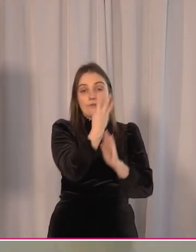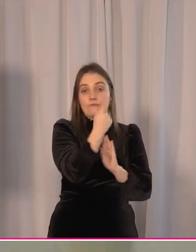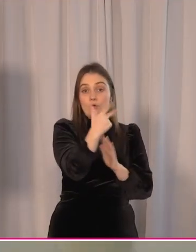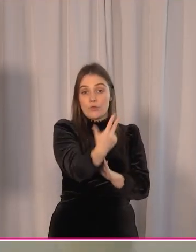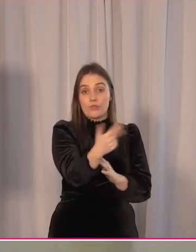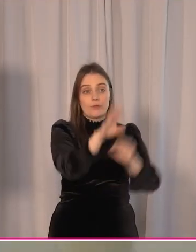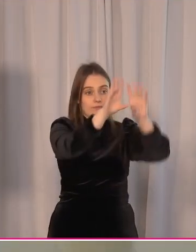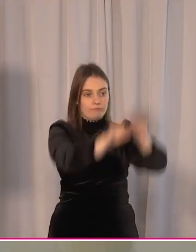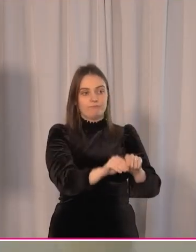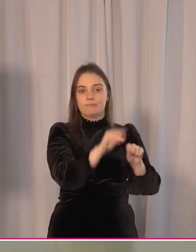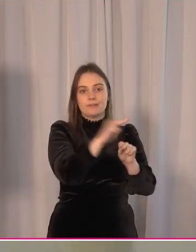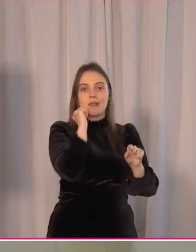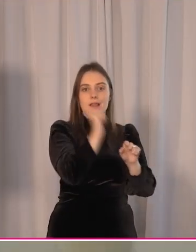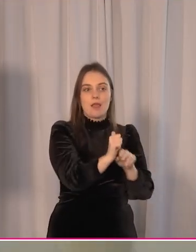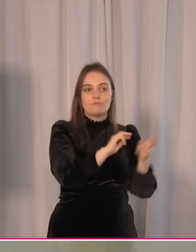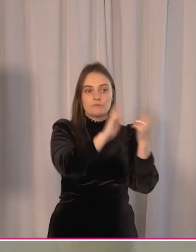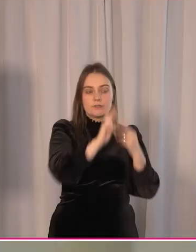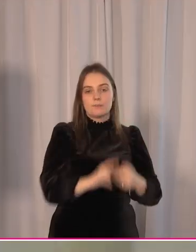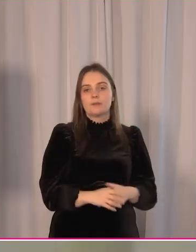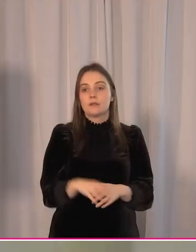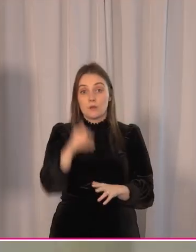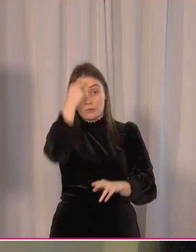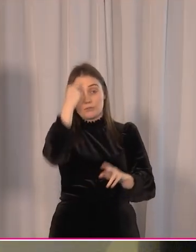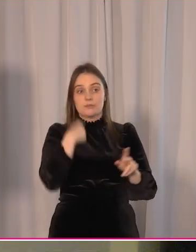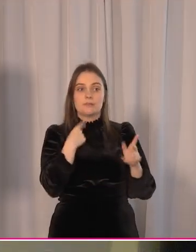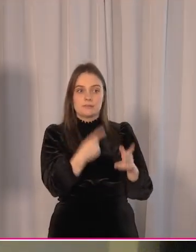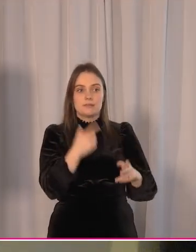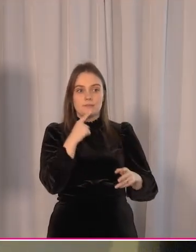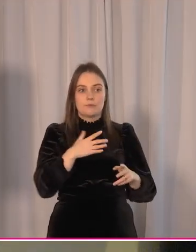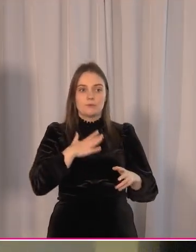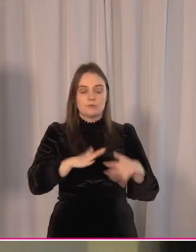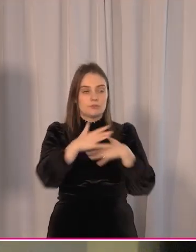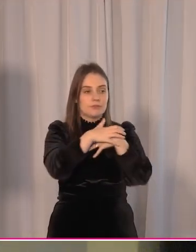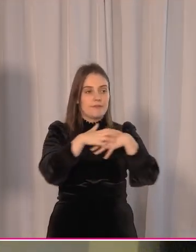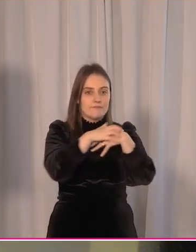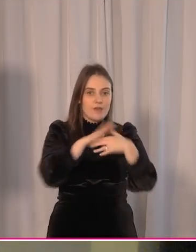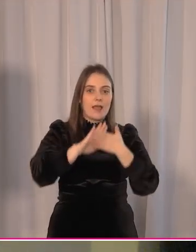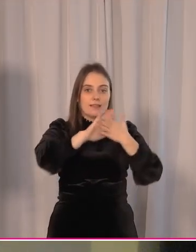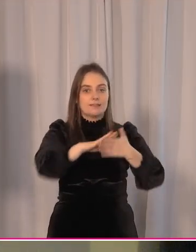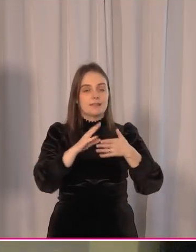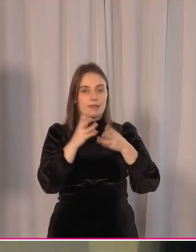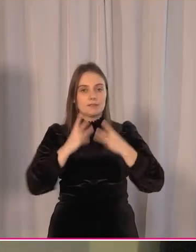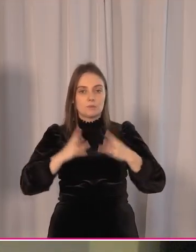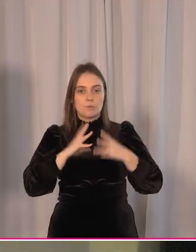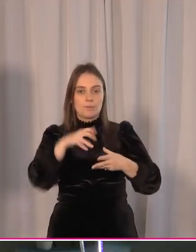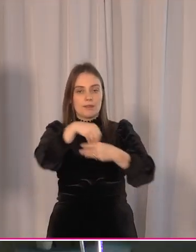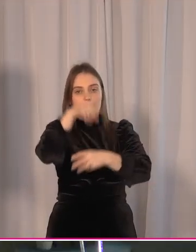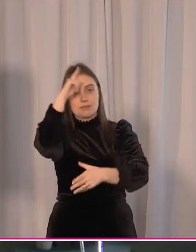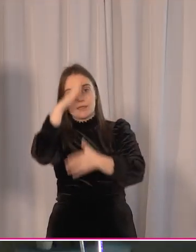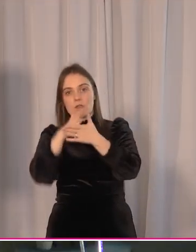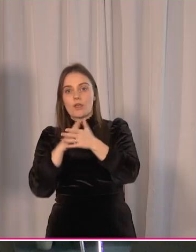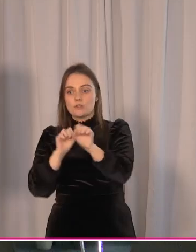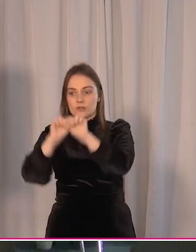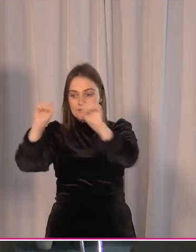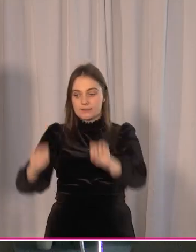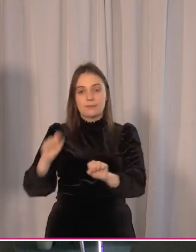completely silenced. I appreciate we like but just the violence against women in the psychiatric system,